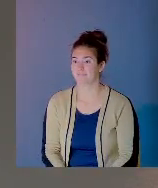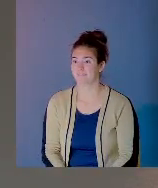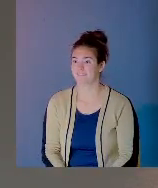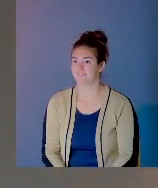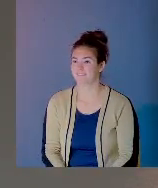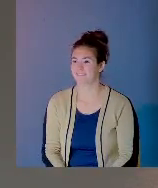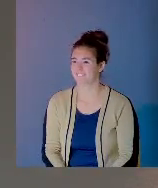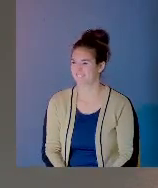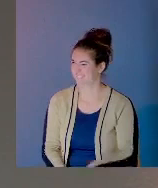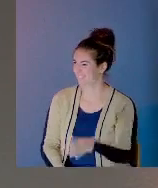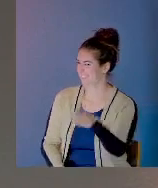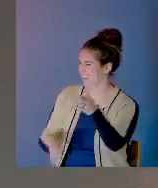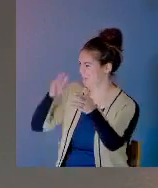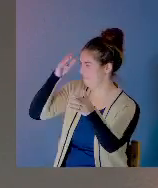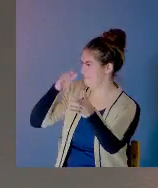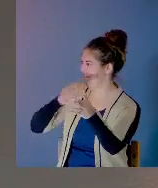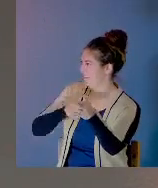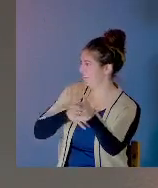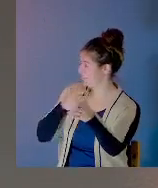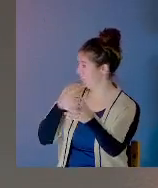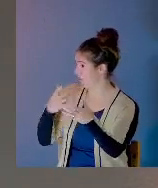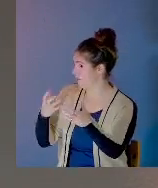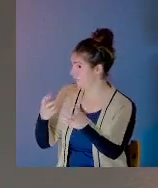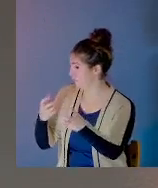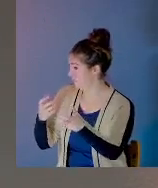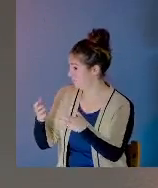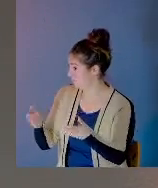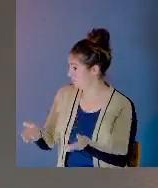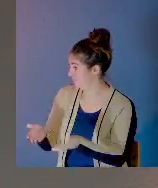Yes. You can stand up here if you'd like.